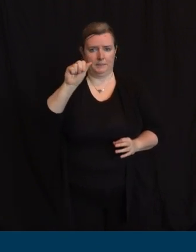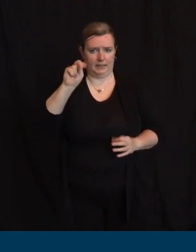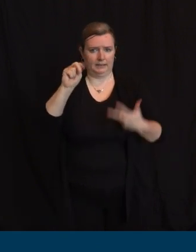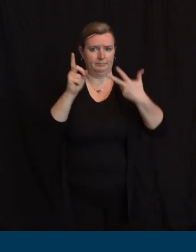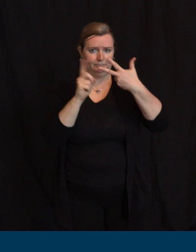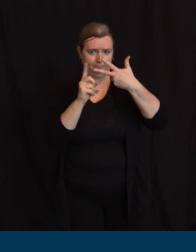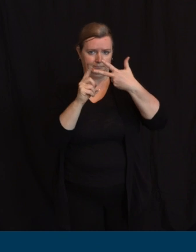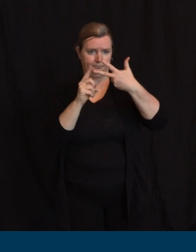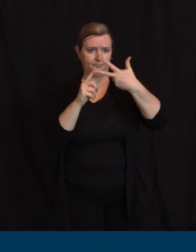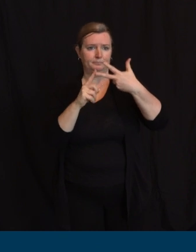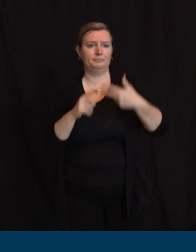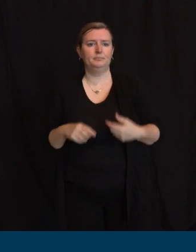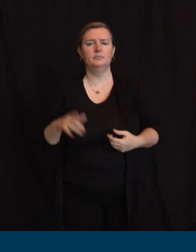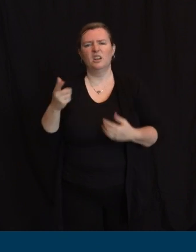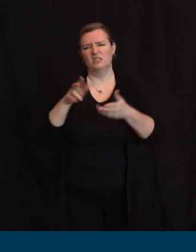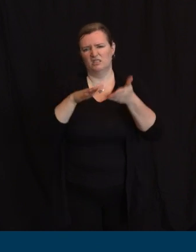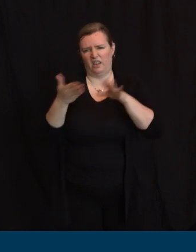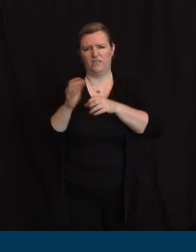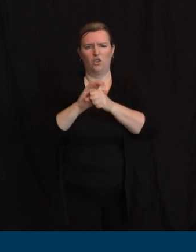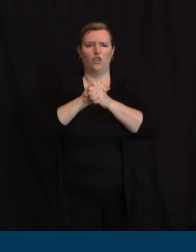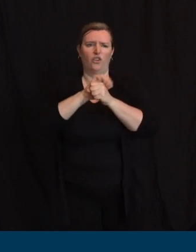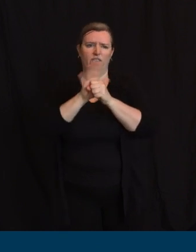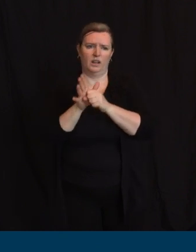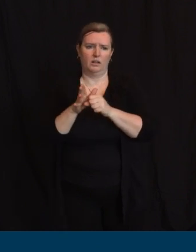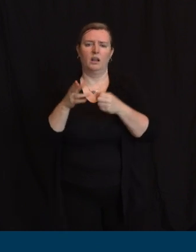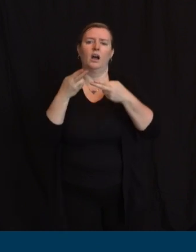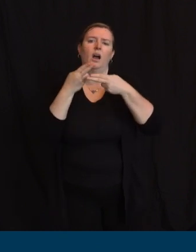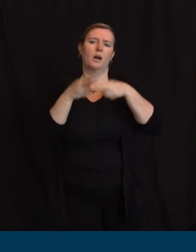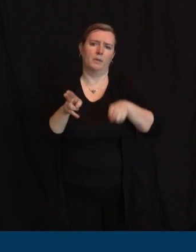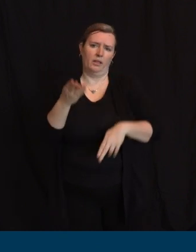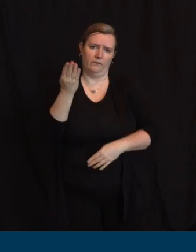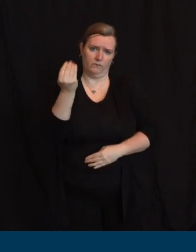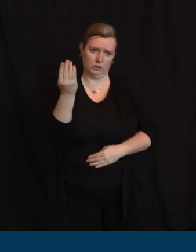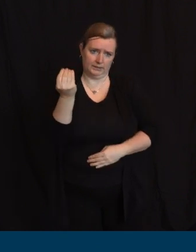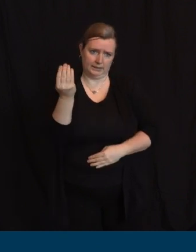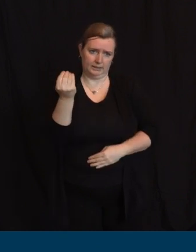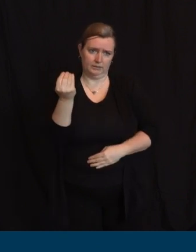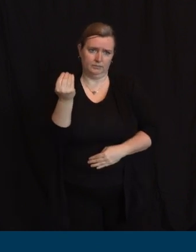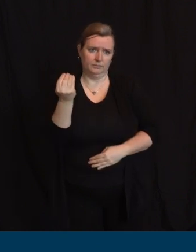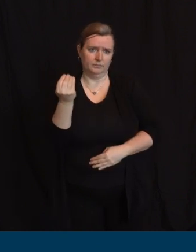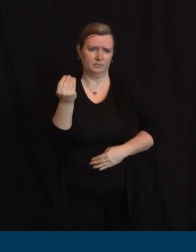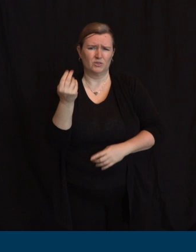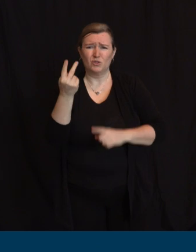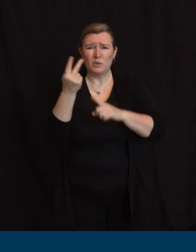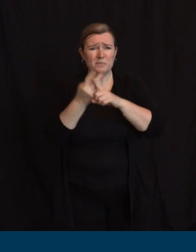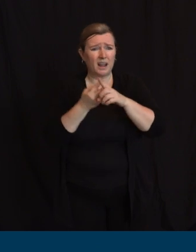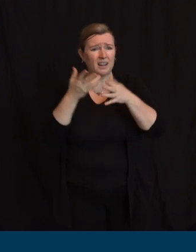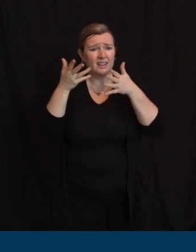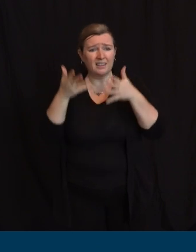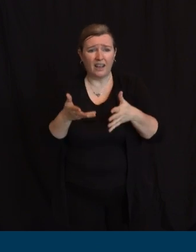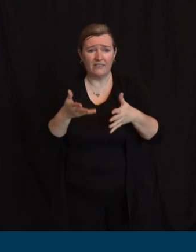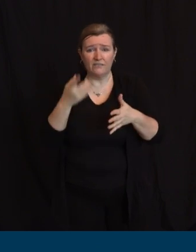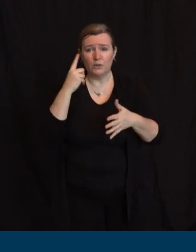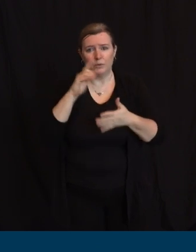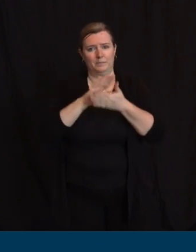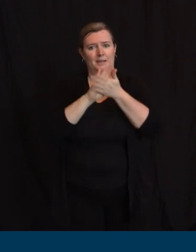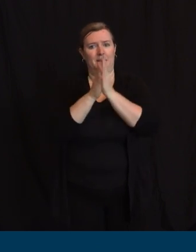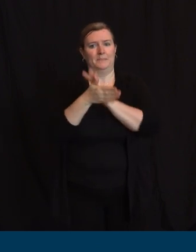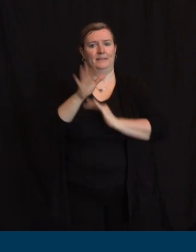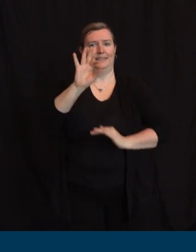on Tuesday, April 14th. She was just about 2 months shy of her 91st birthday.